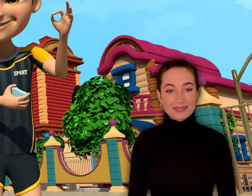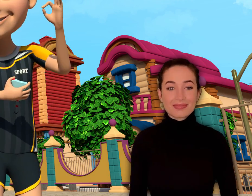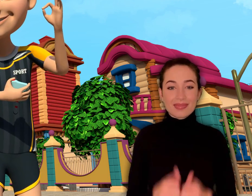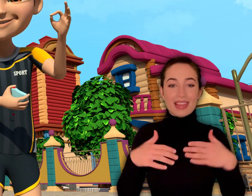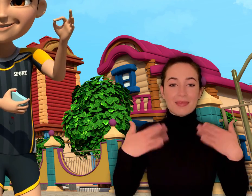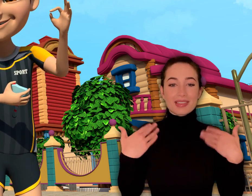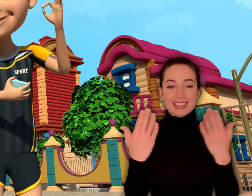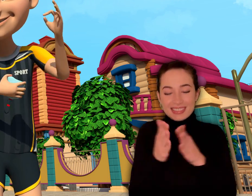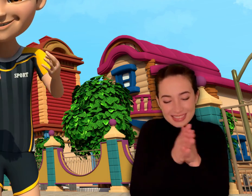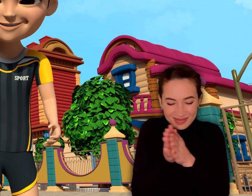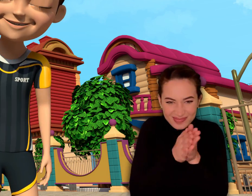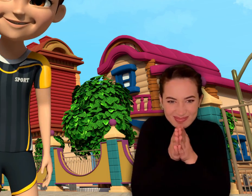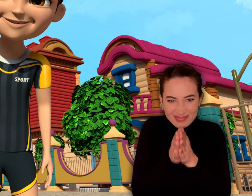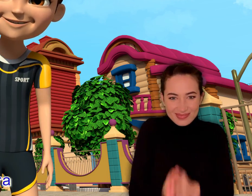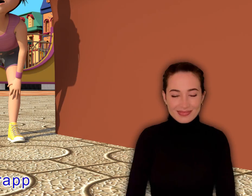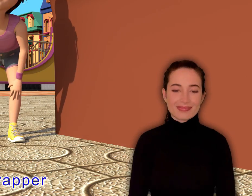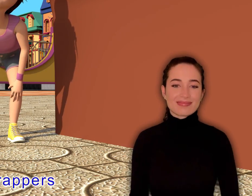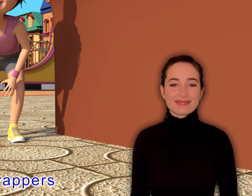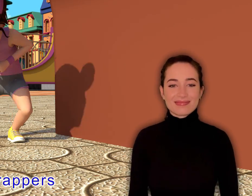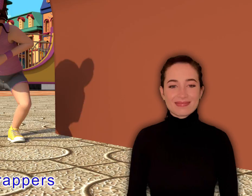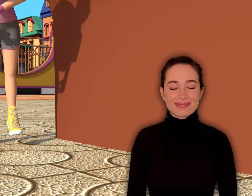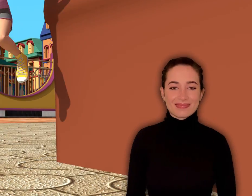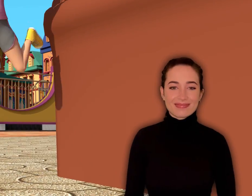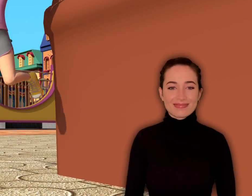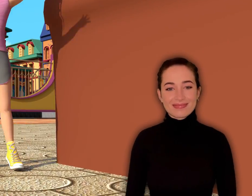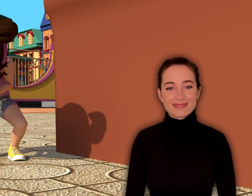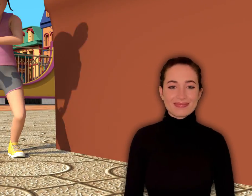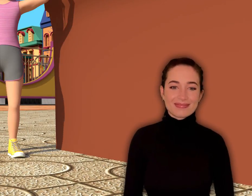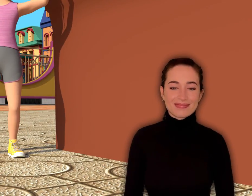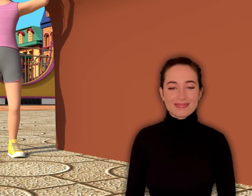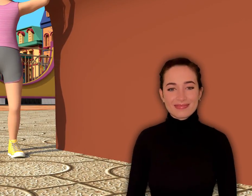creers with happiness and wild